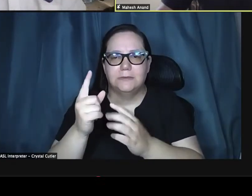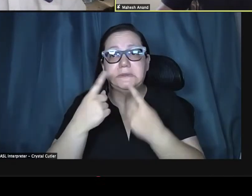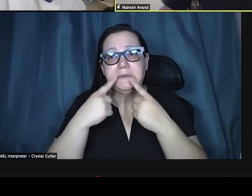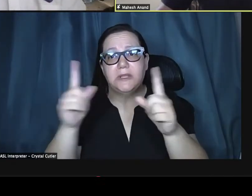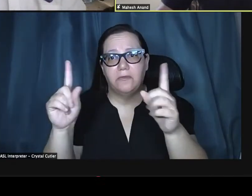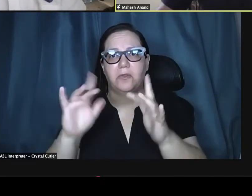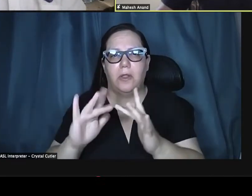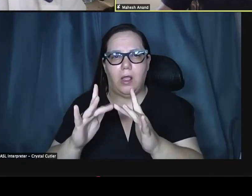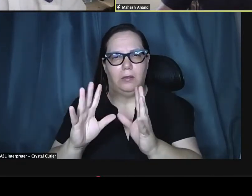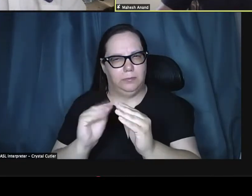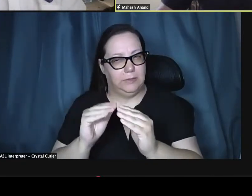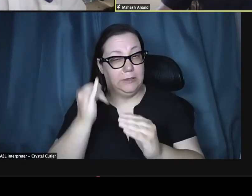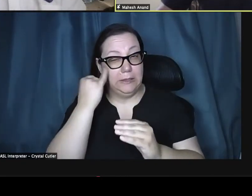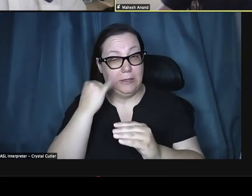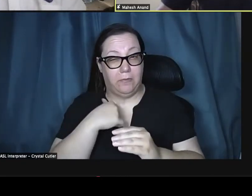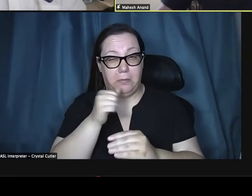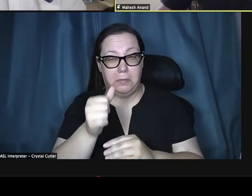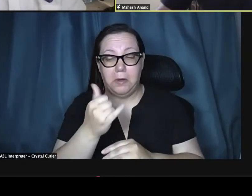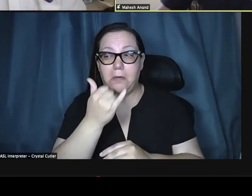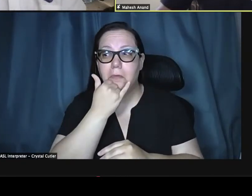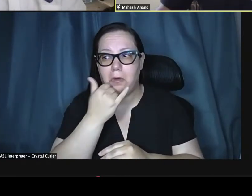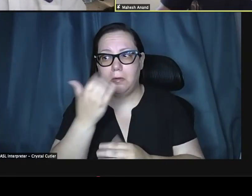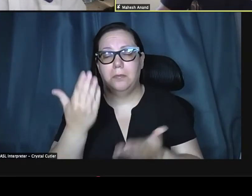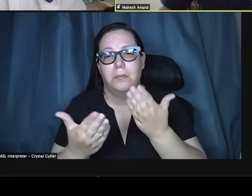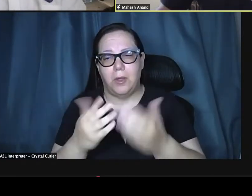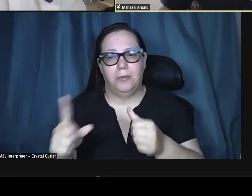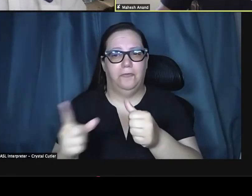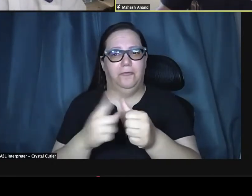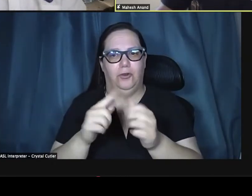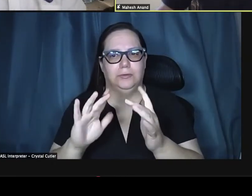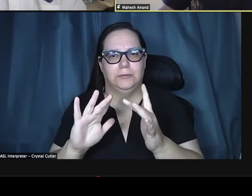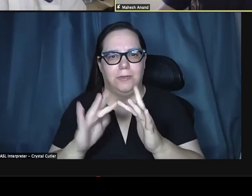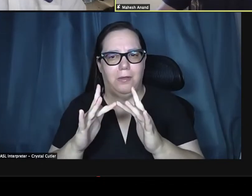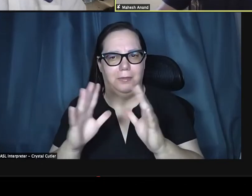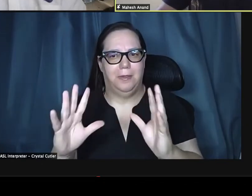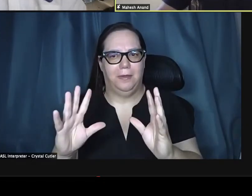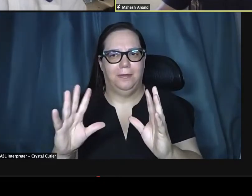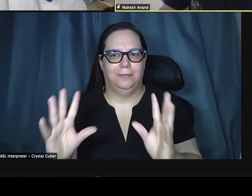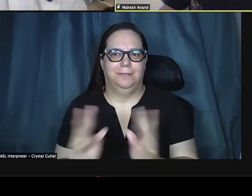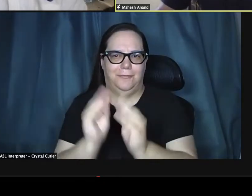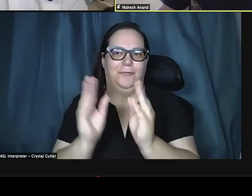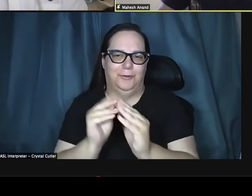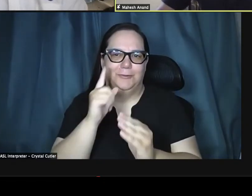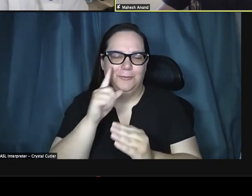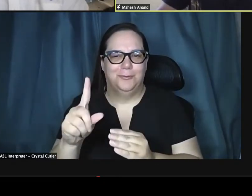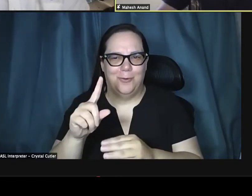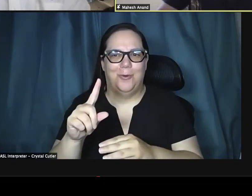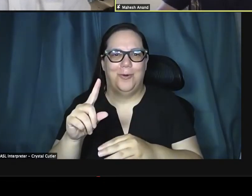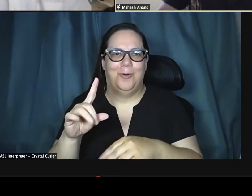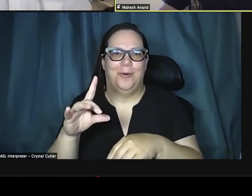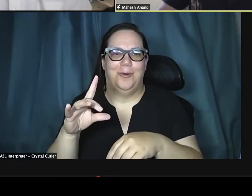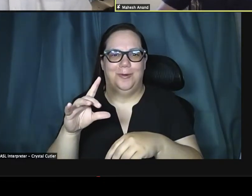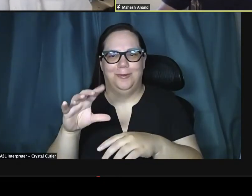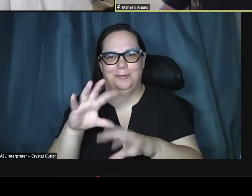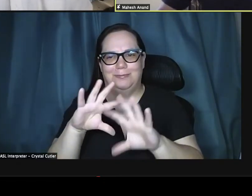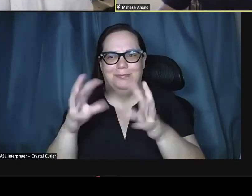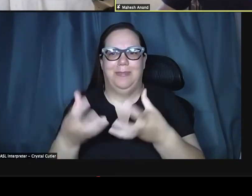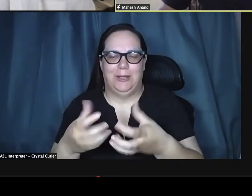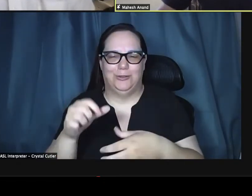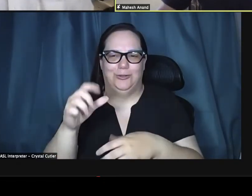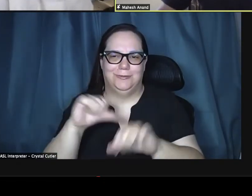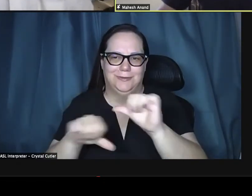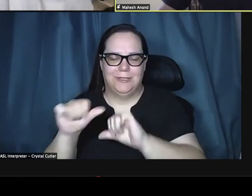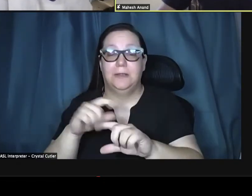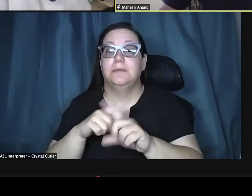very first online meeting for planetary science community. And this year I think we are